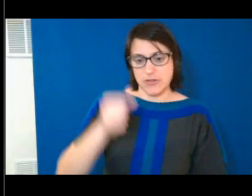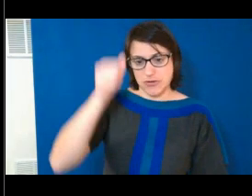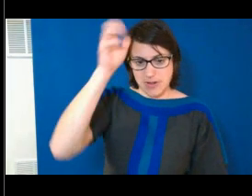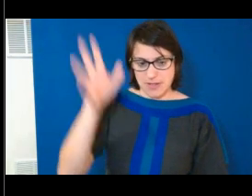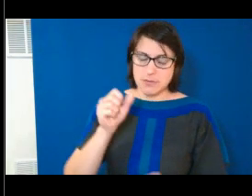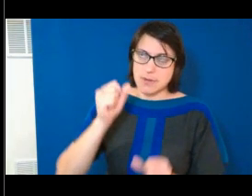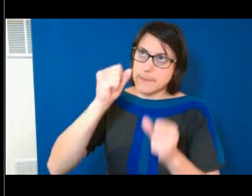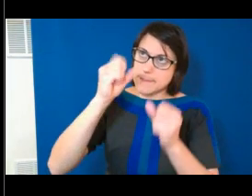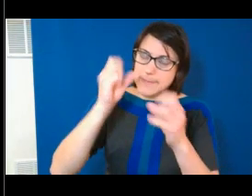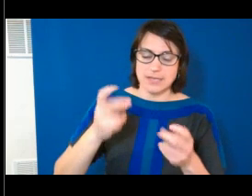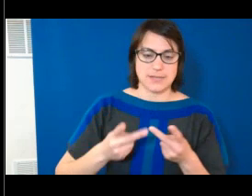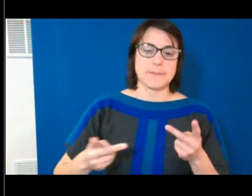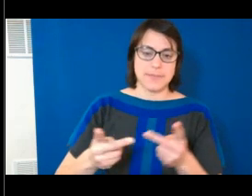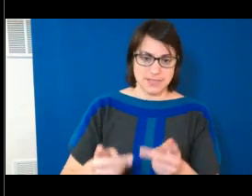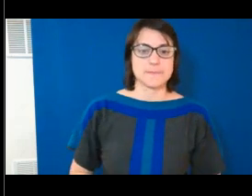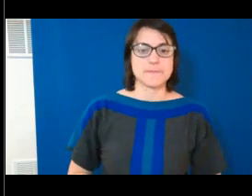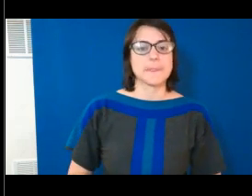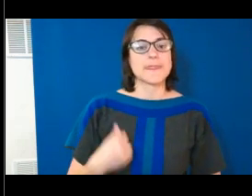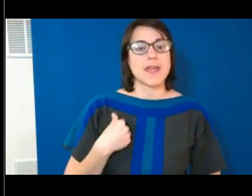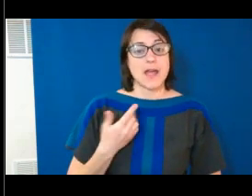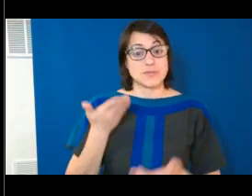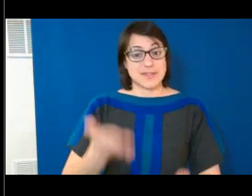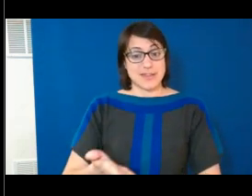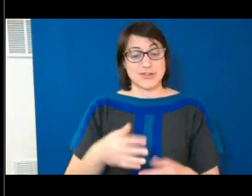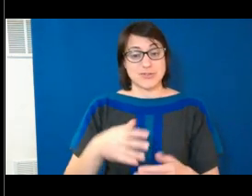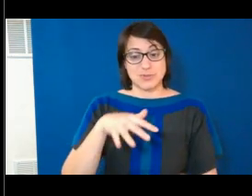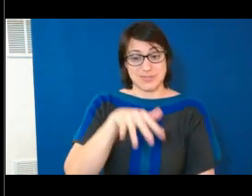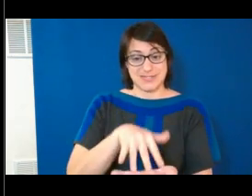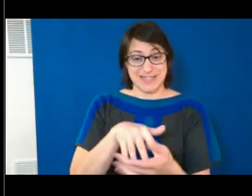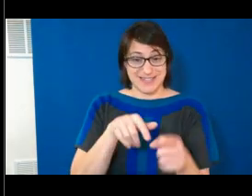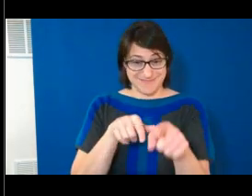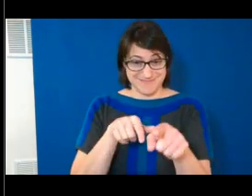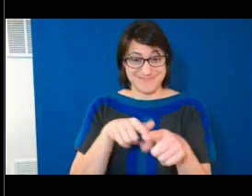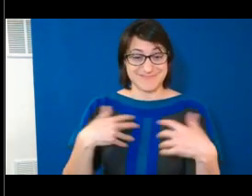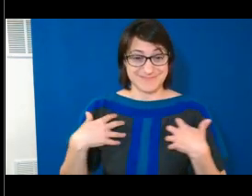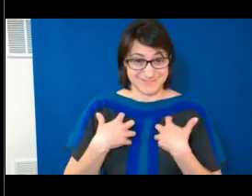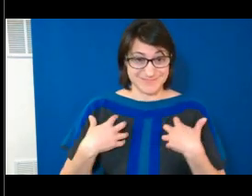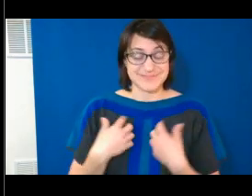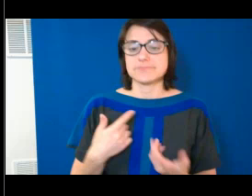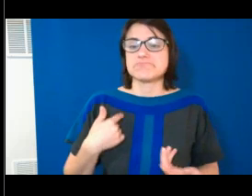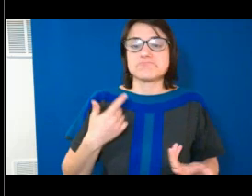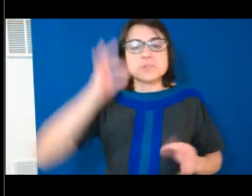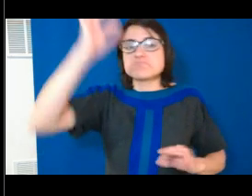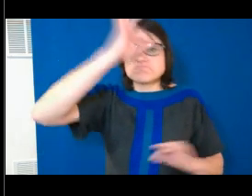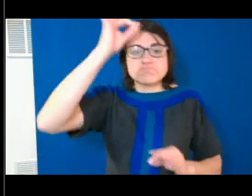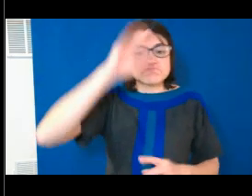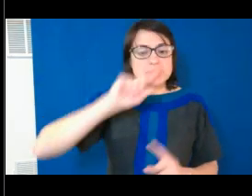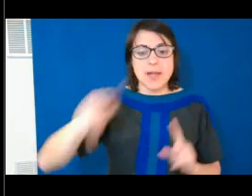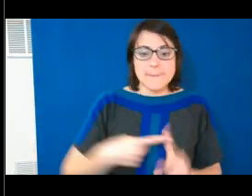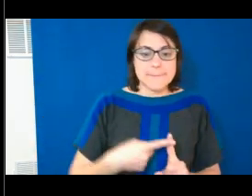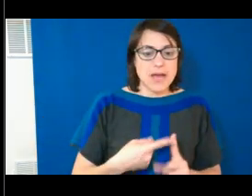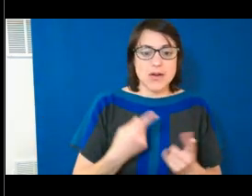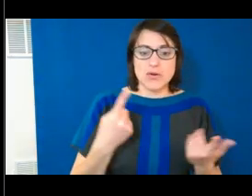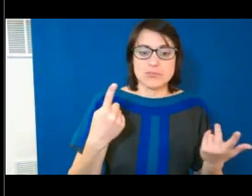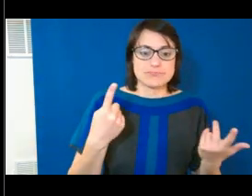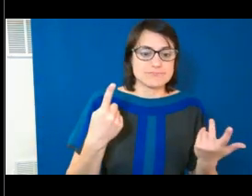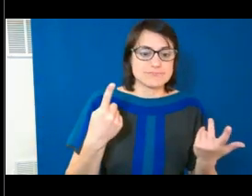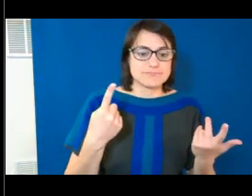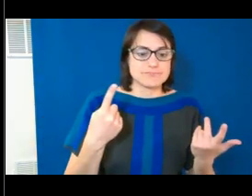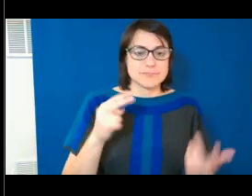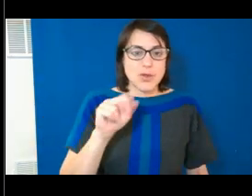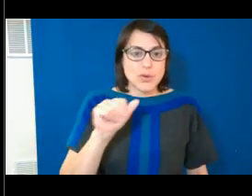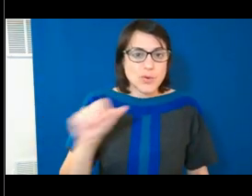I was here to study these critters at the time and had no idea about the NOAA Marine Debris Removal Program or what I was doing in my life. I